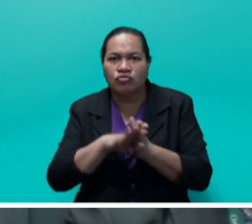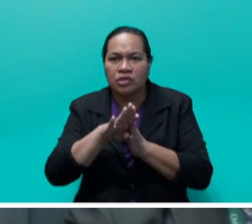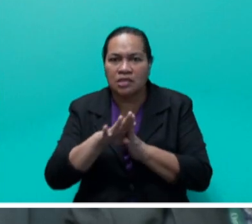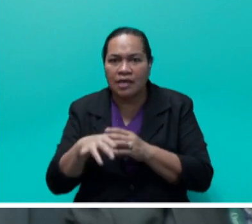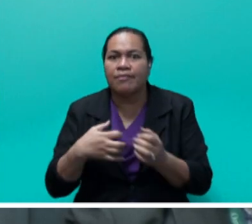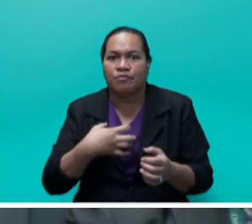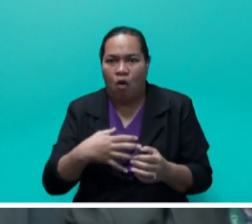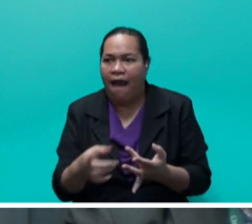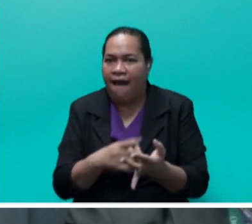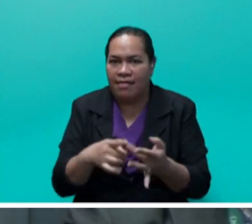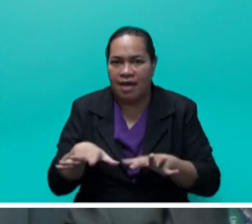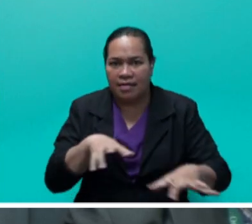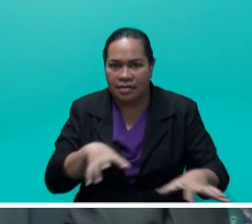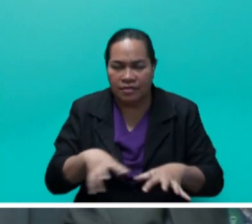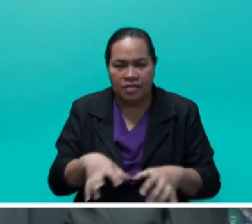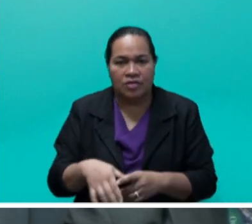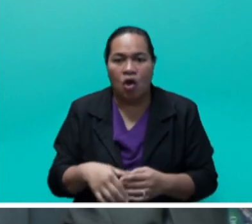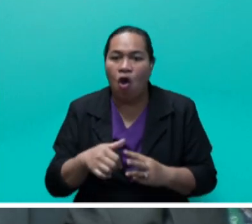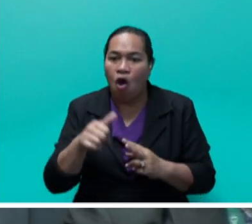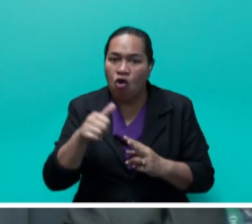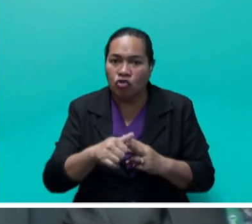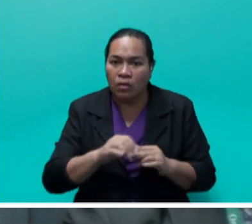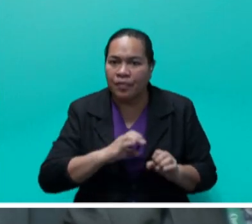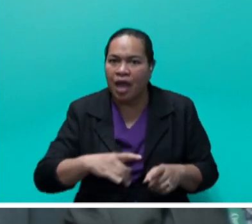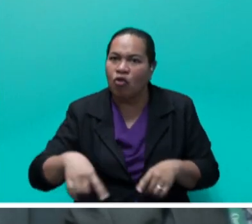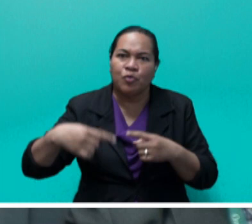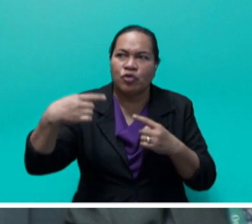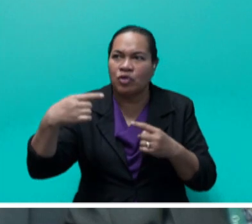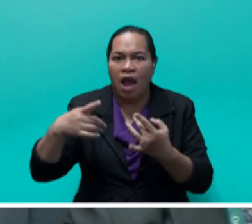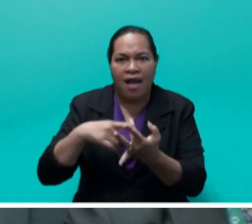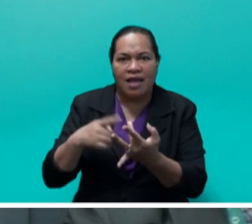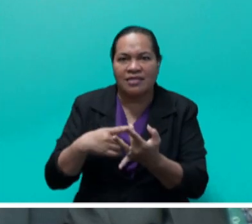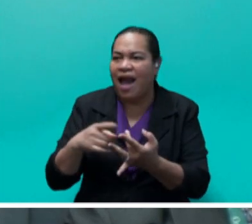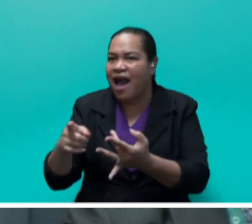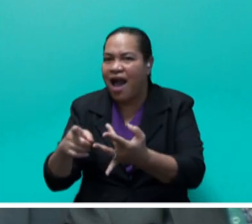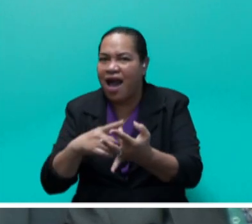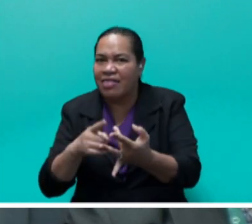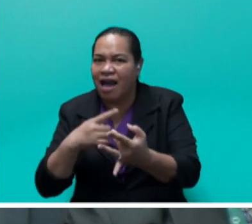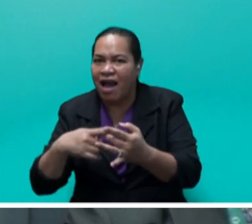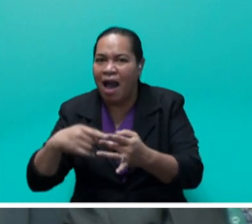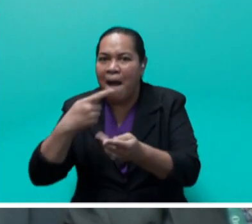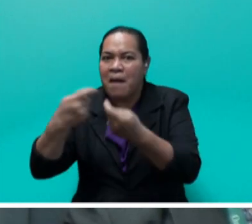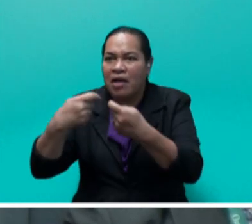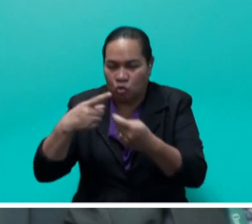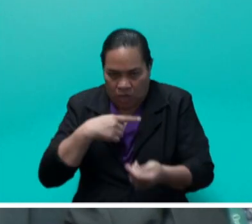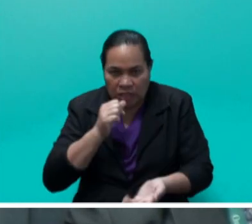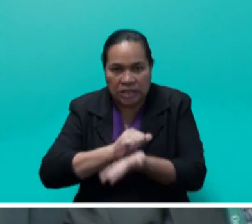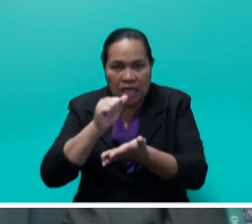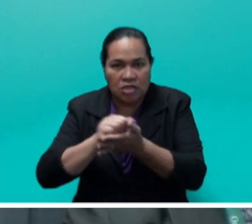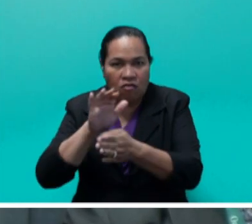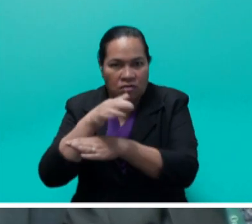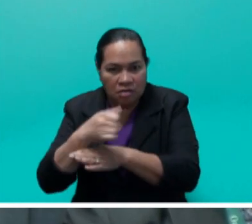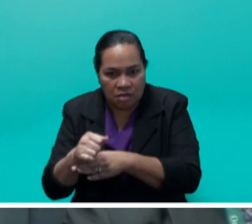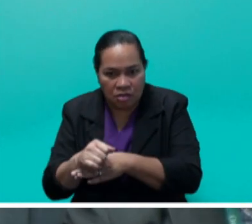contributed to import substitution, and compete against external market, enhance sustainable fisheries by